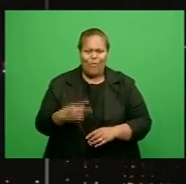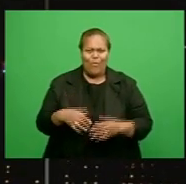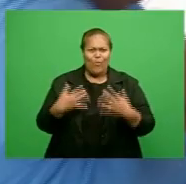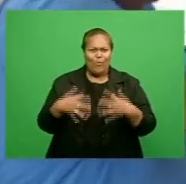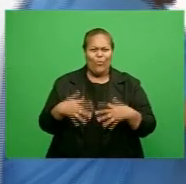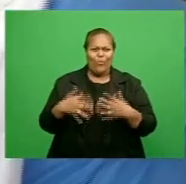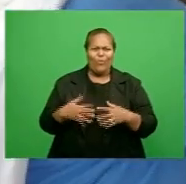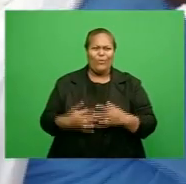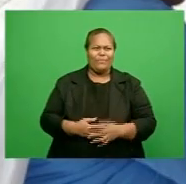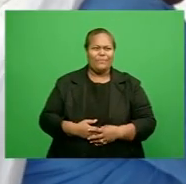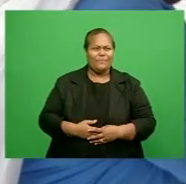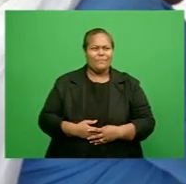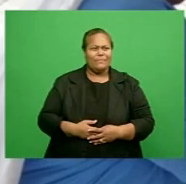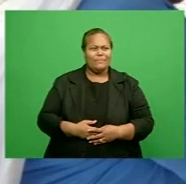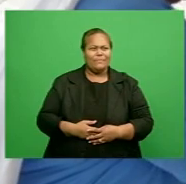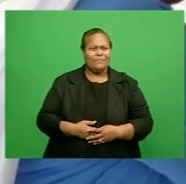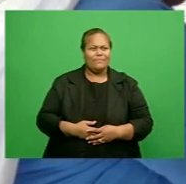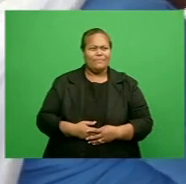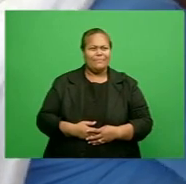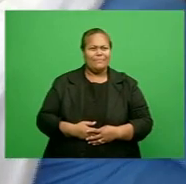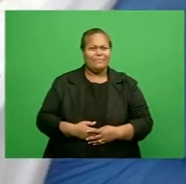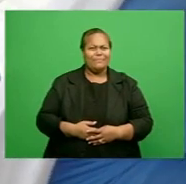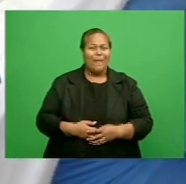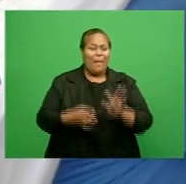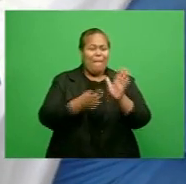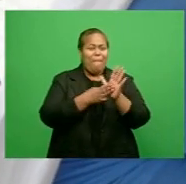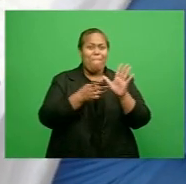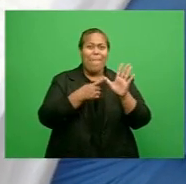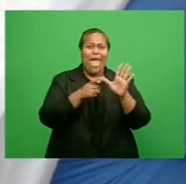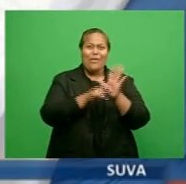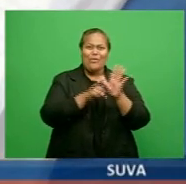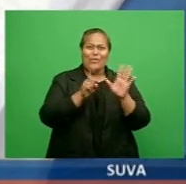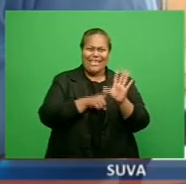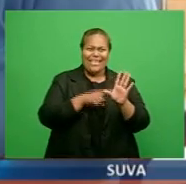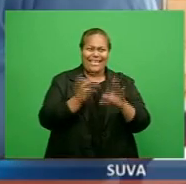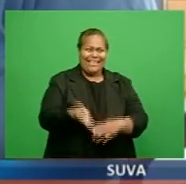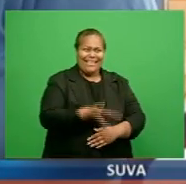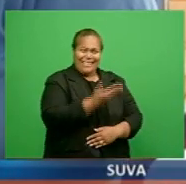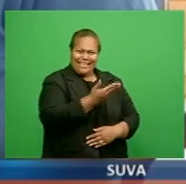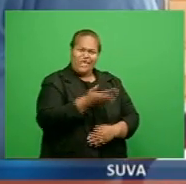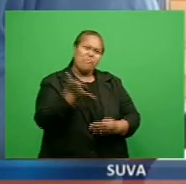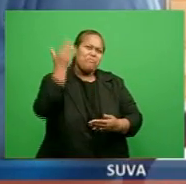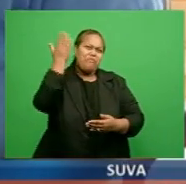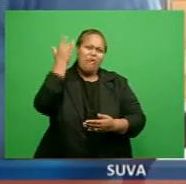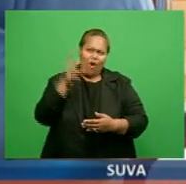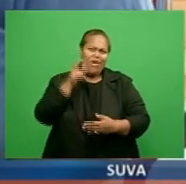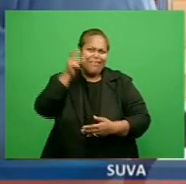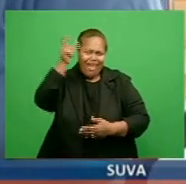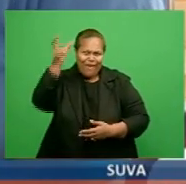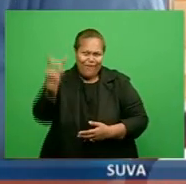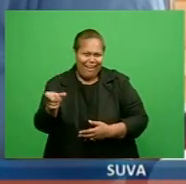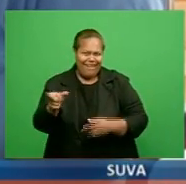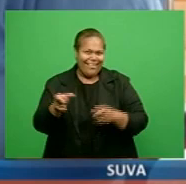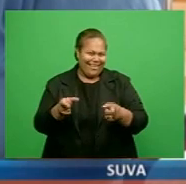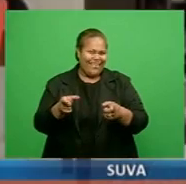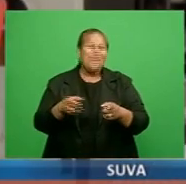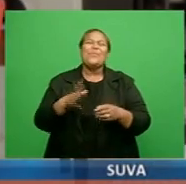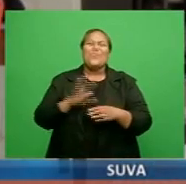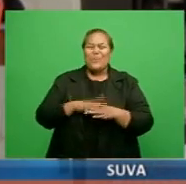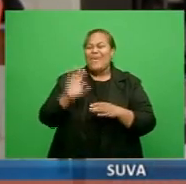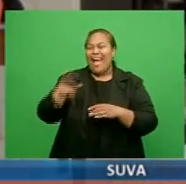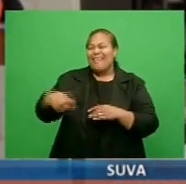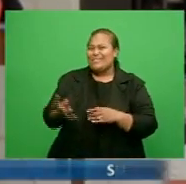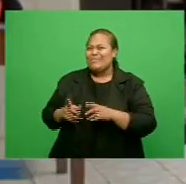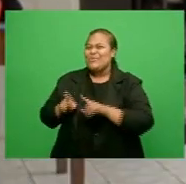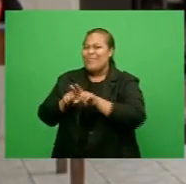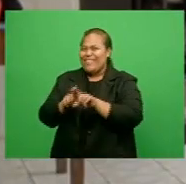reports. Mary Mi Ling Fong was once a caregiver at the home along with her late husband, and celebrating